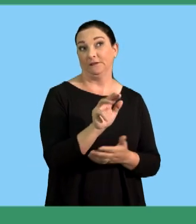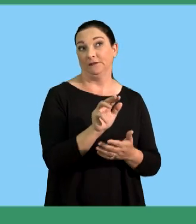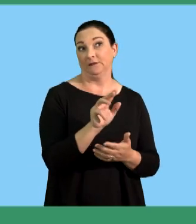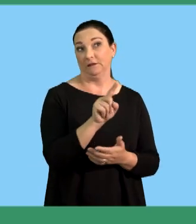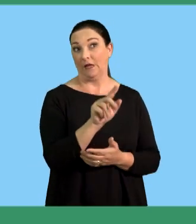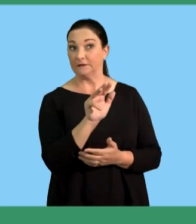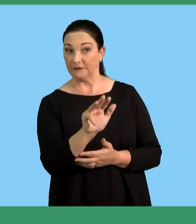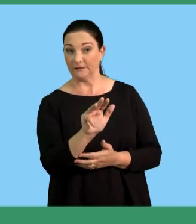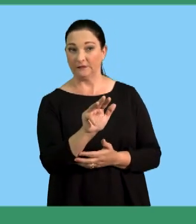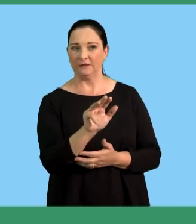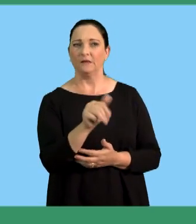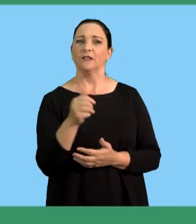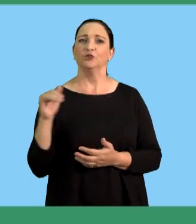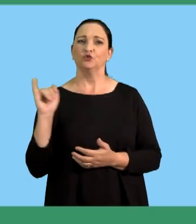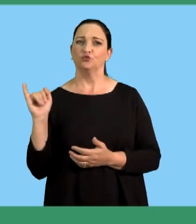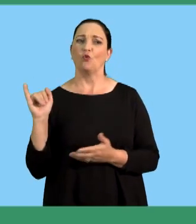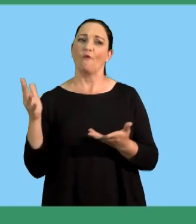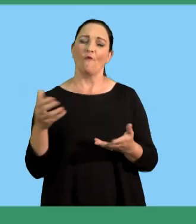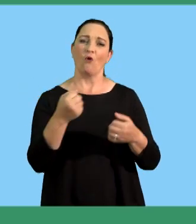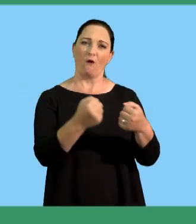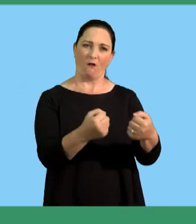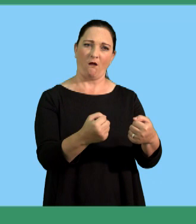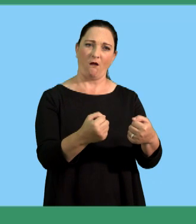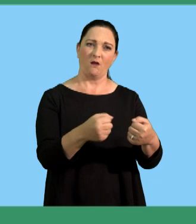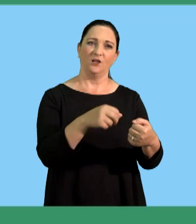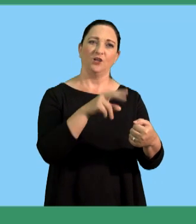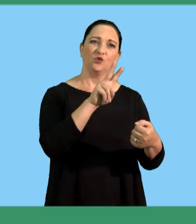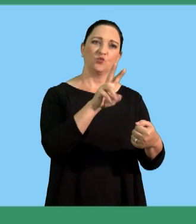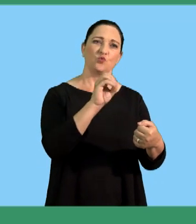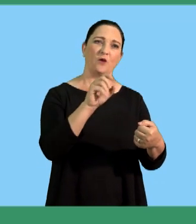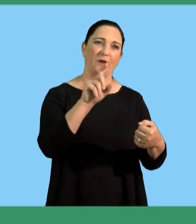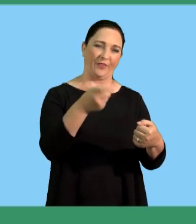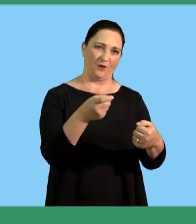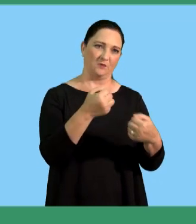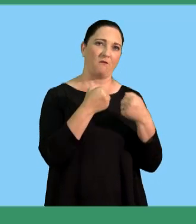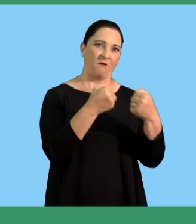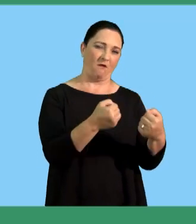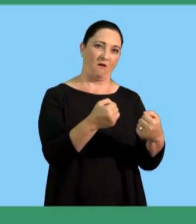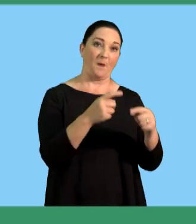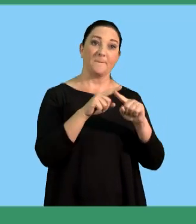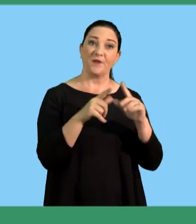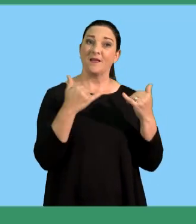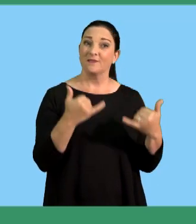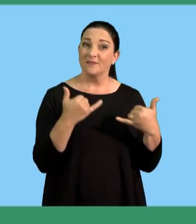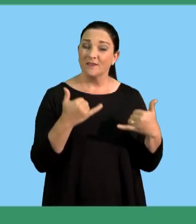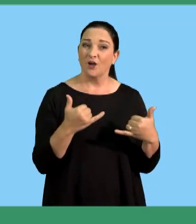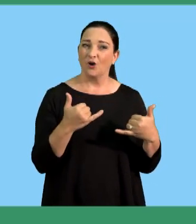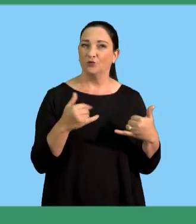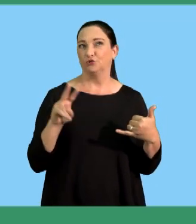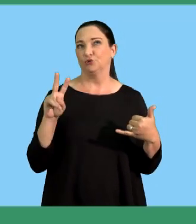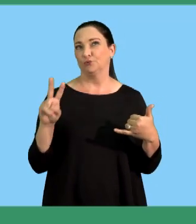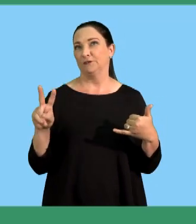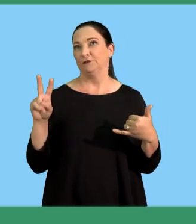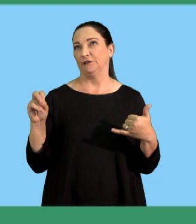and should it happen that you took insurance for maybe a 200,000 car, you know that now